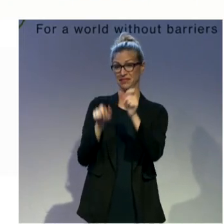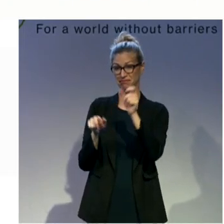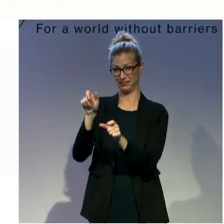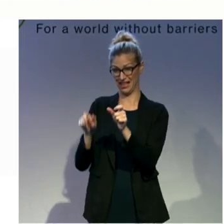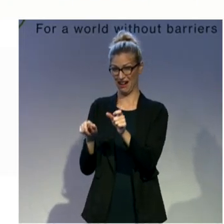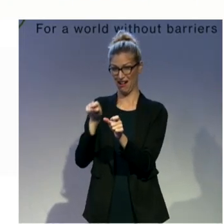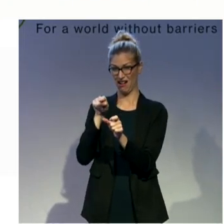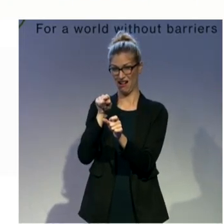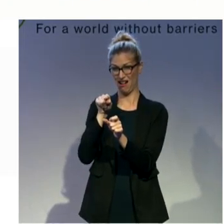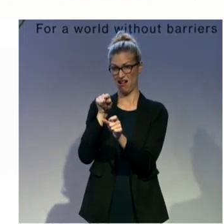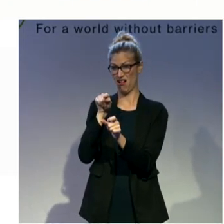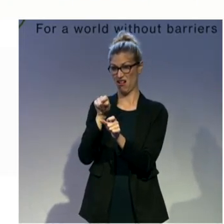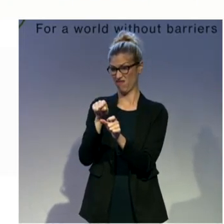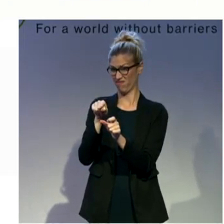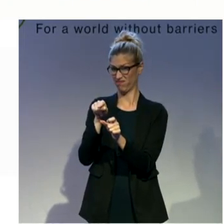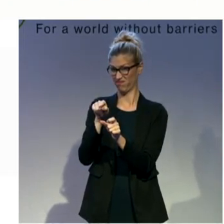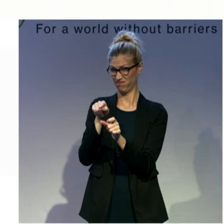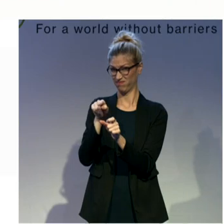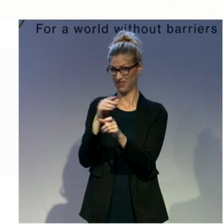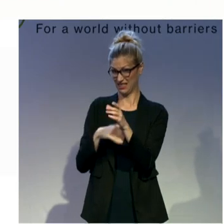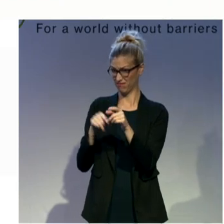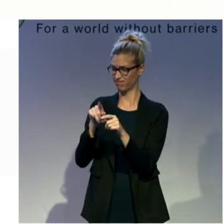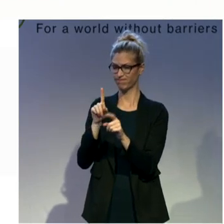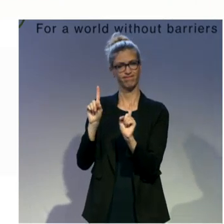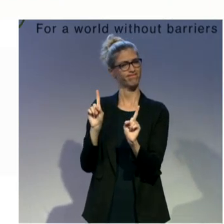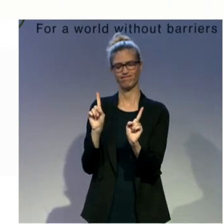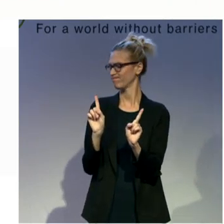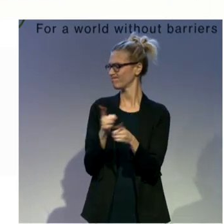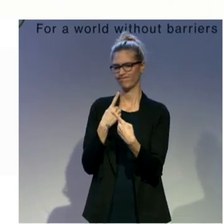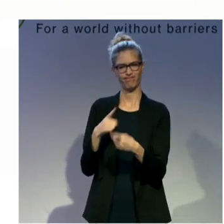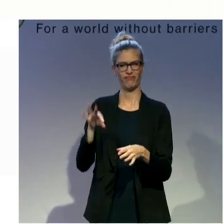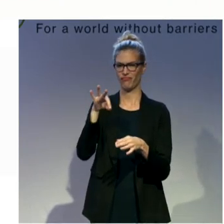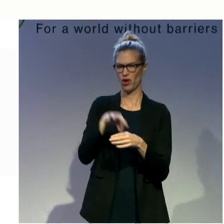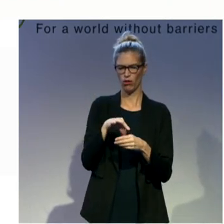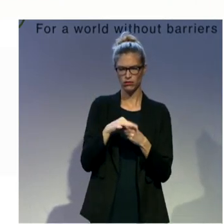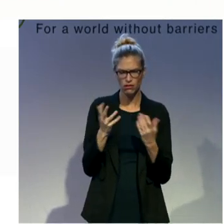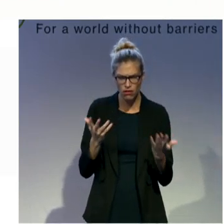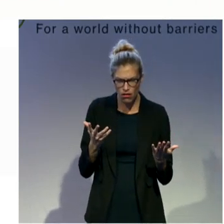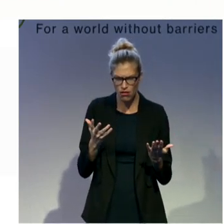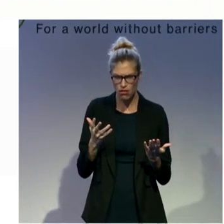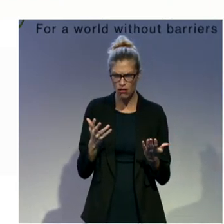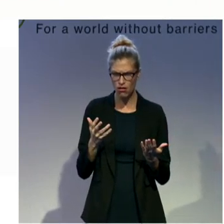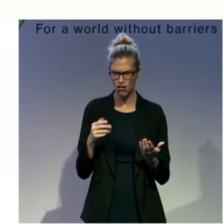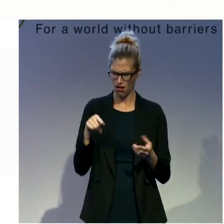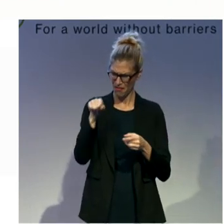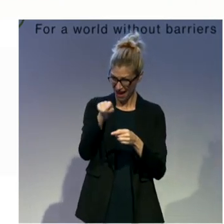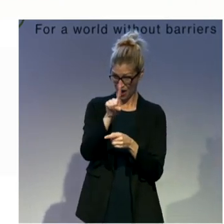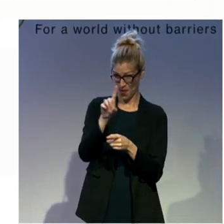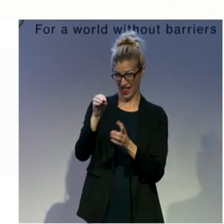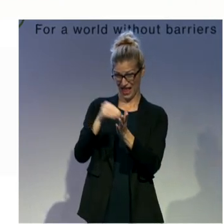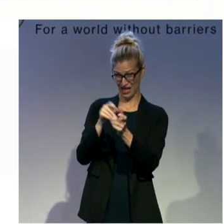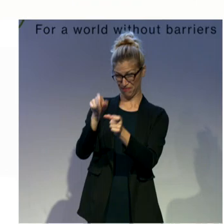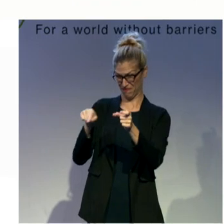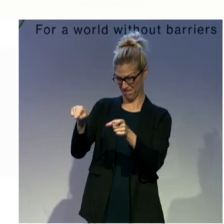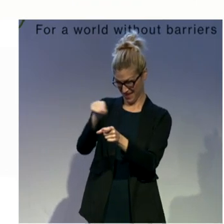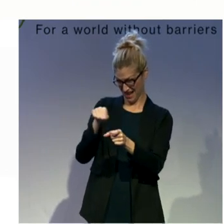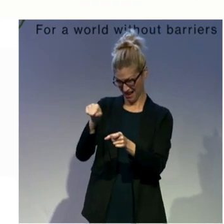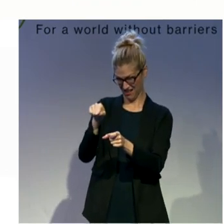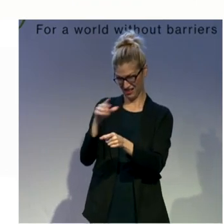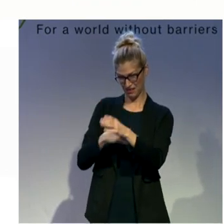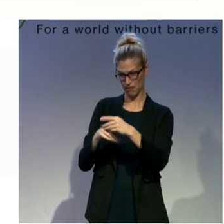procedures. Now we have more and more of these people demanding their own rights, themselves, and that is very